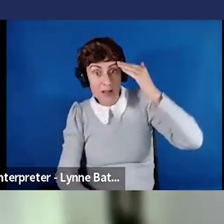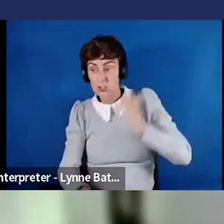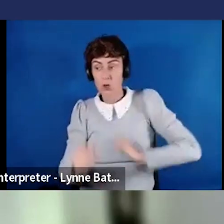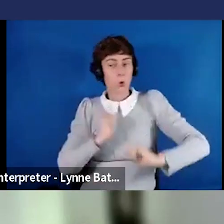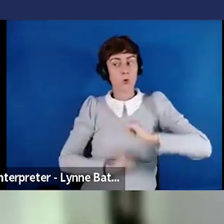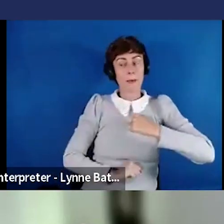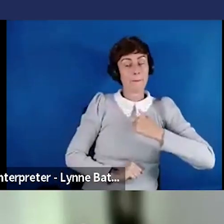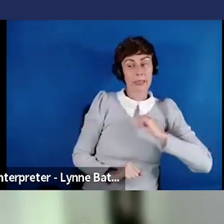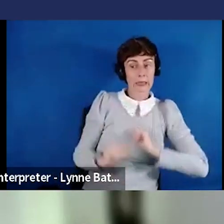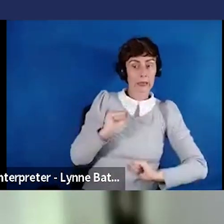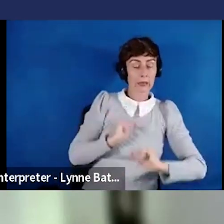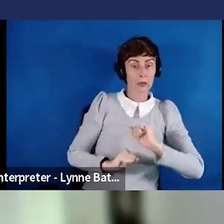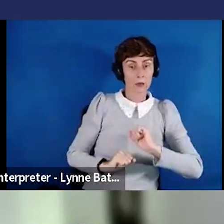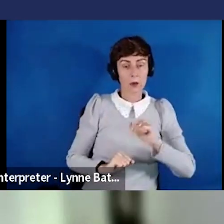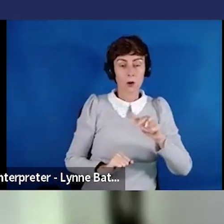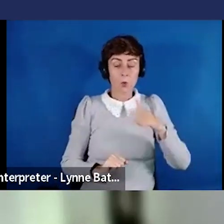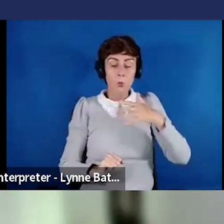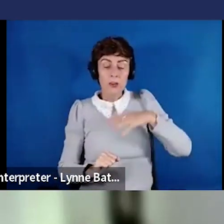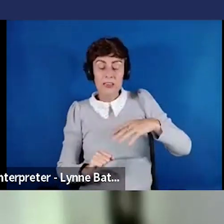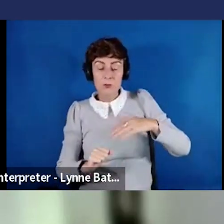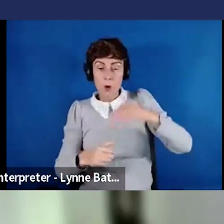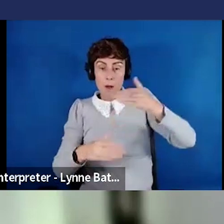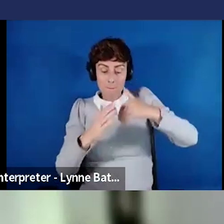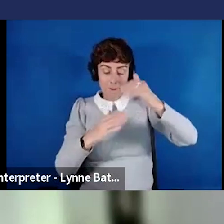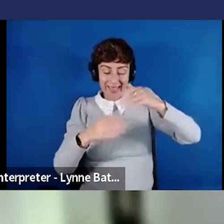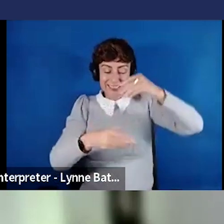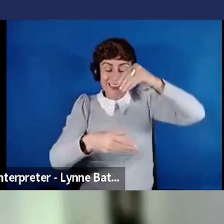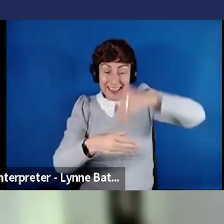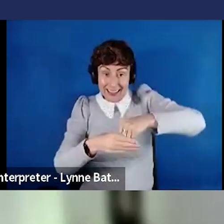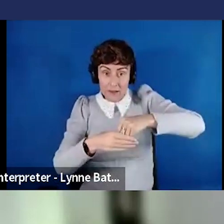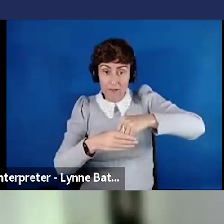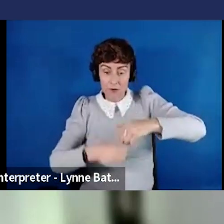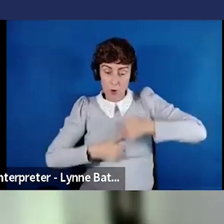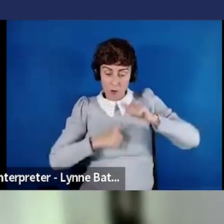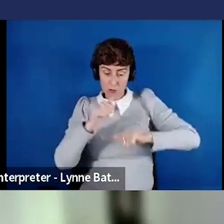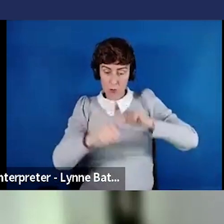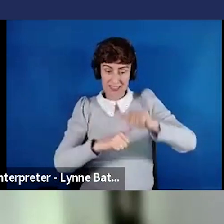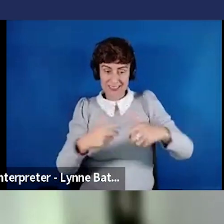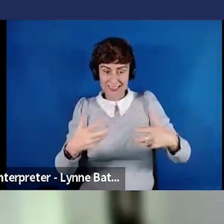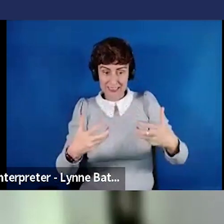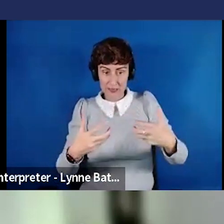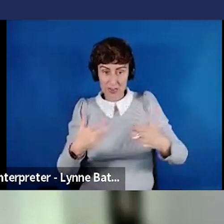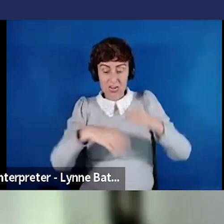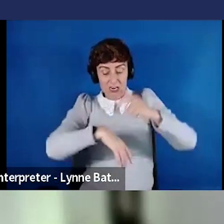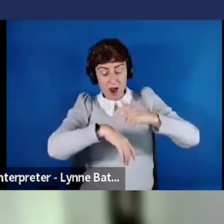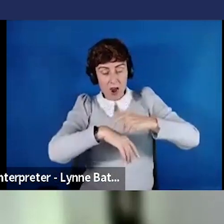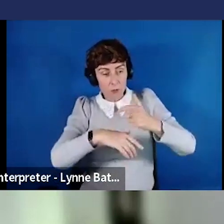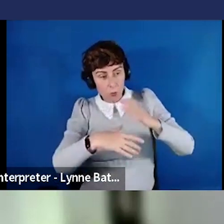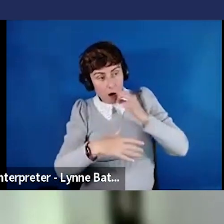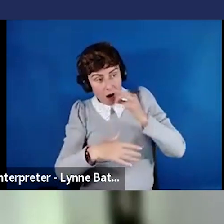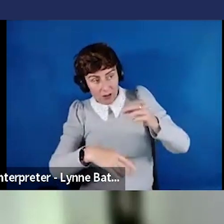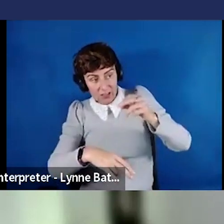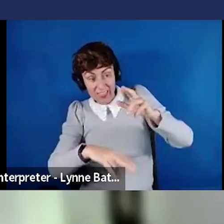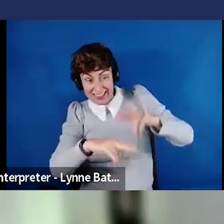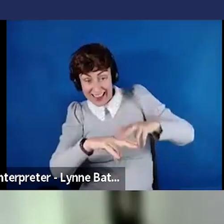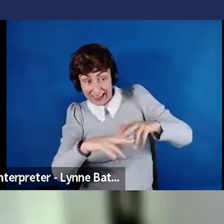away. So we need to build into our processes ways of making sure that we engage with the dads so that we can ask them how they are. We can tell